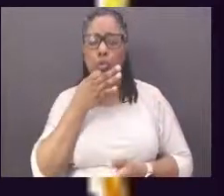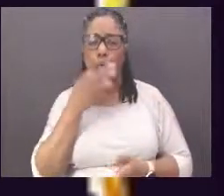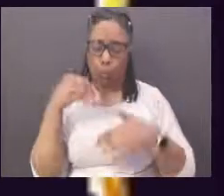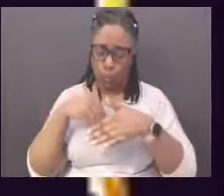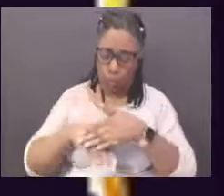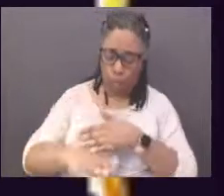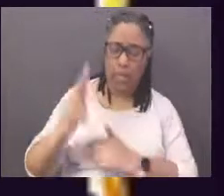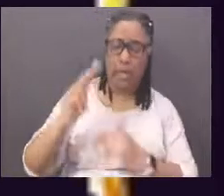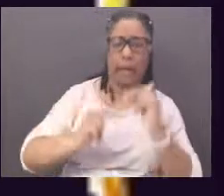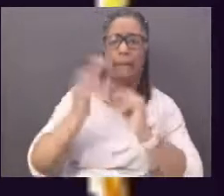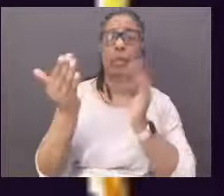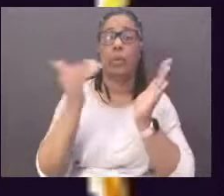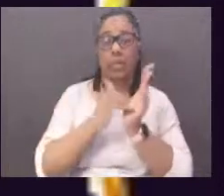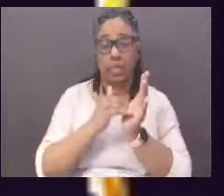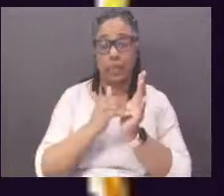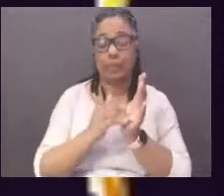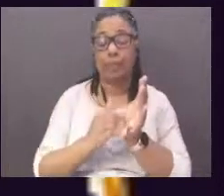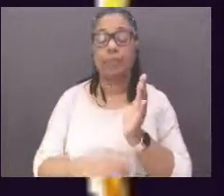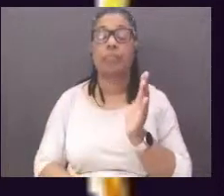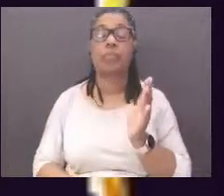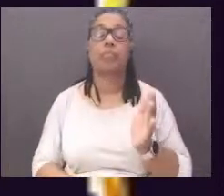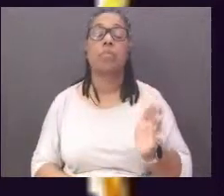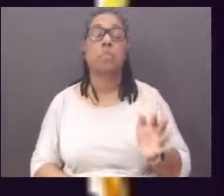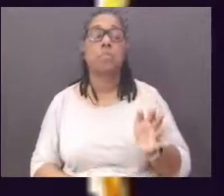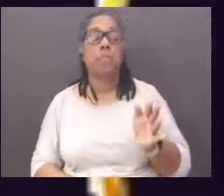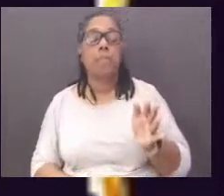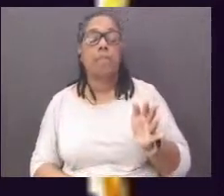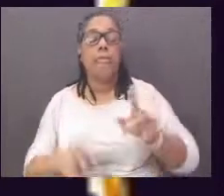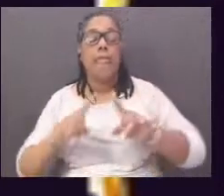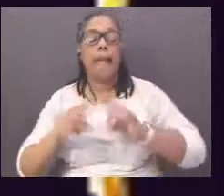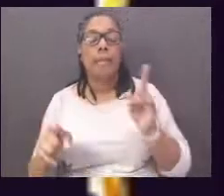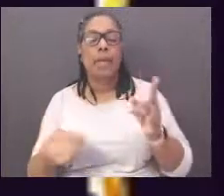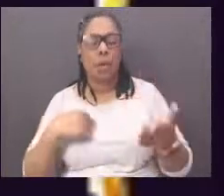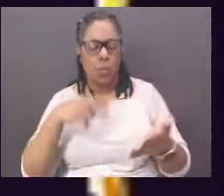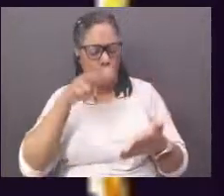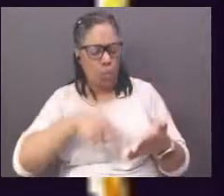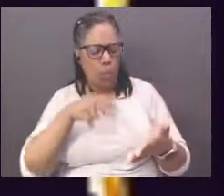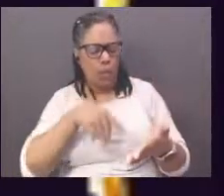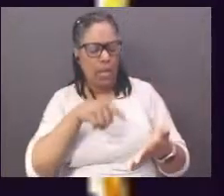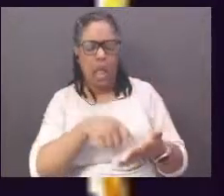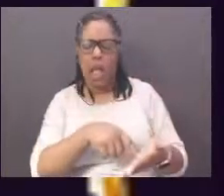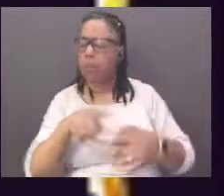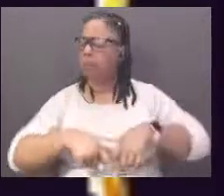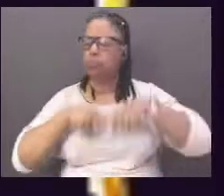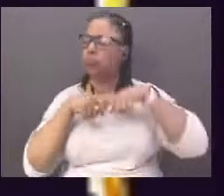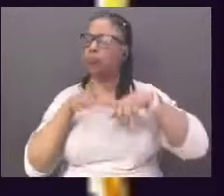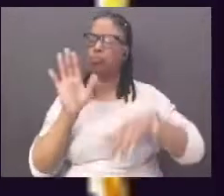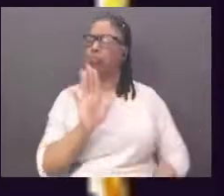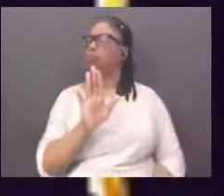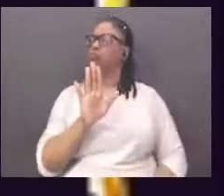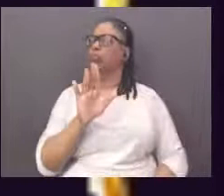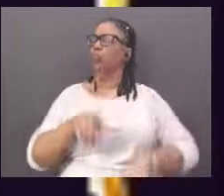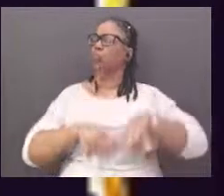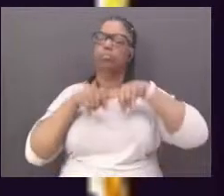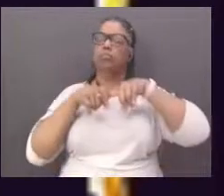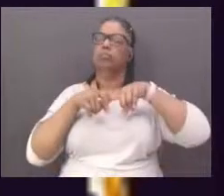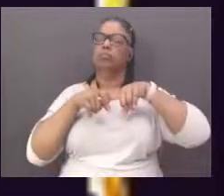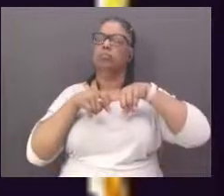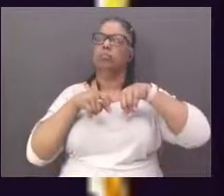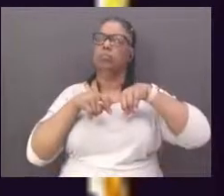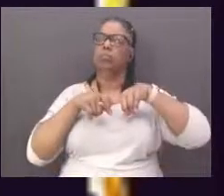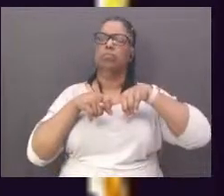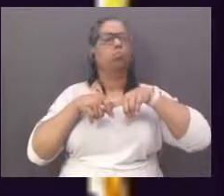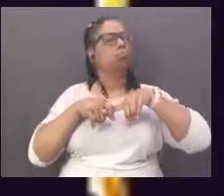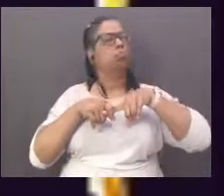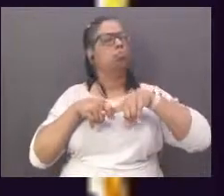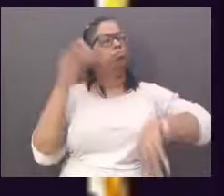this word has caused me to stop in my tracks, reflect, and inspect this question.